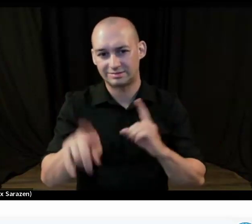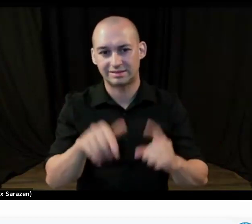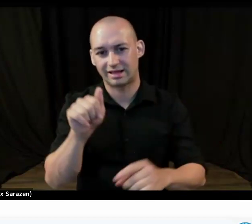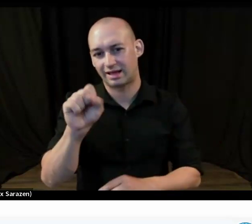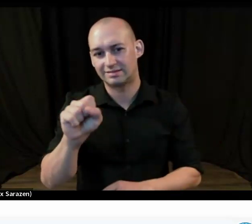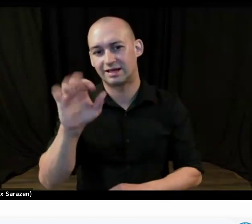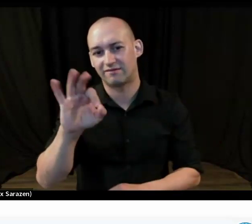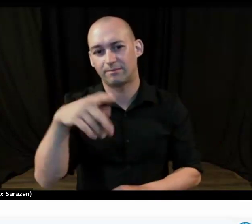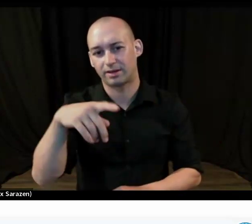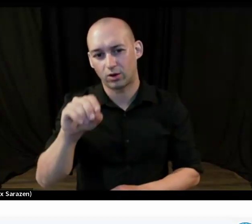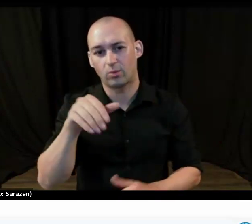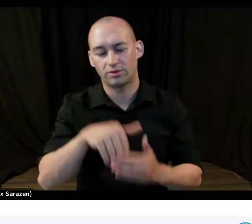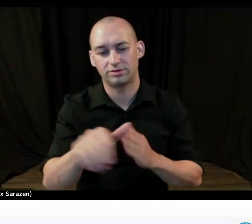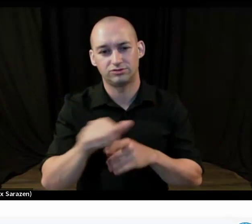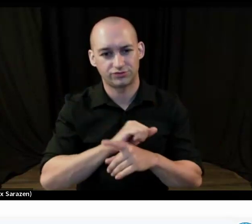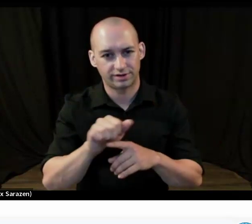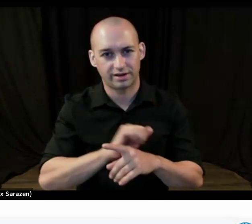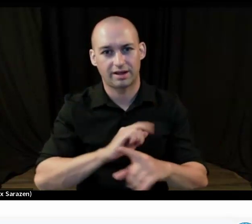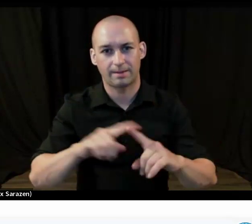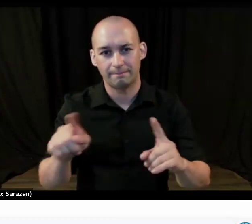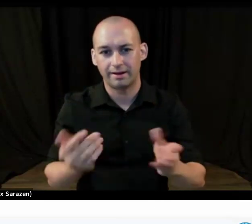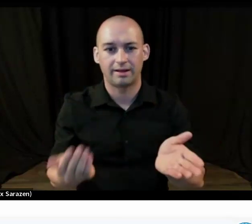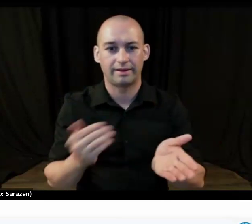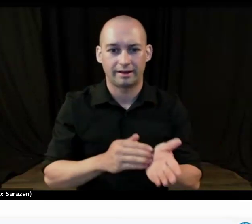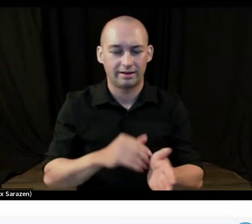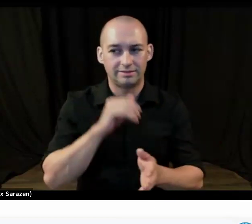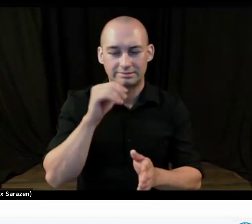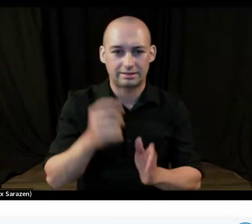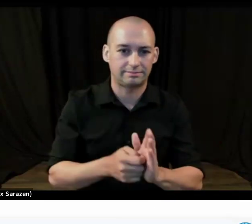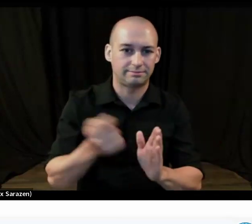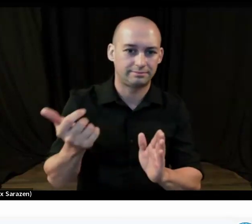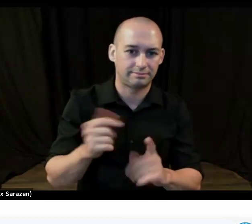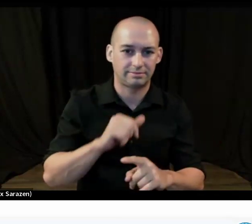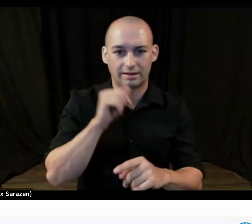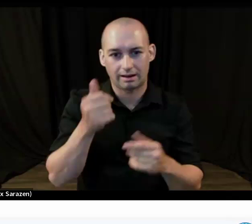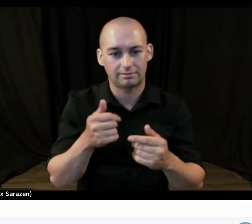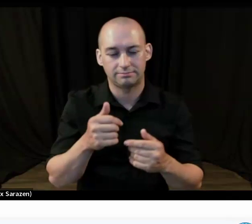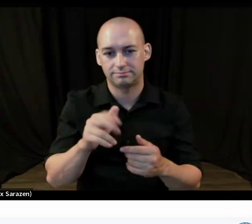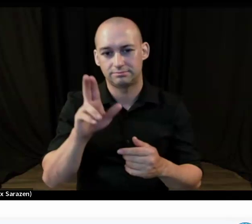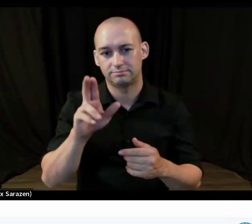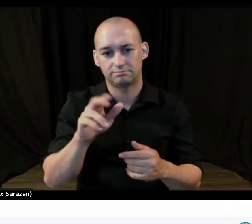training. And so again, it's not precluded, it's not disallowed.